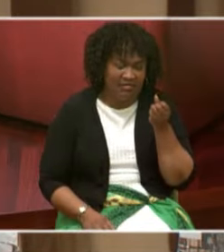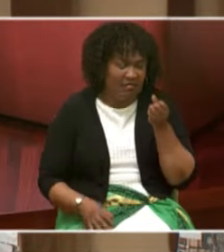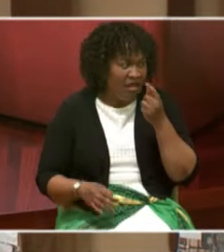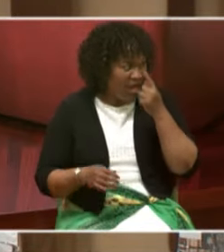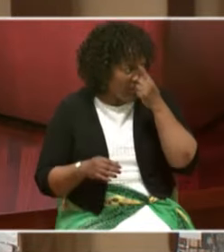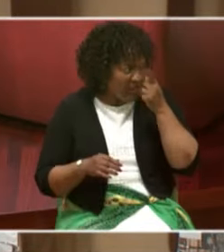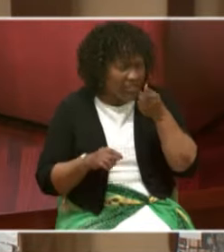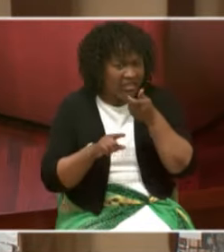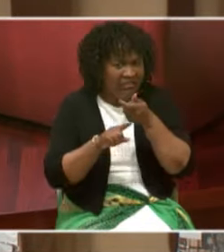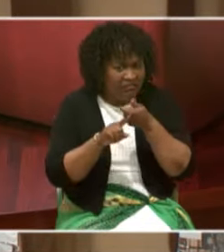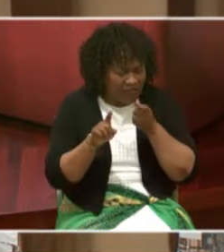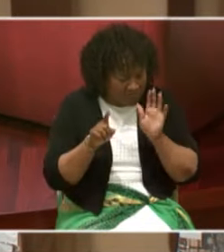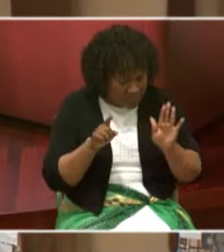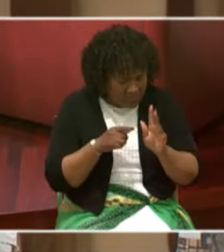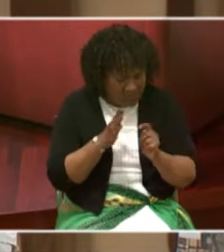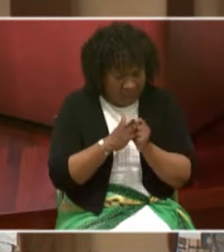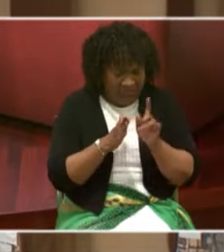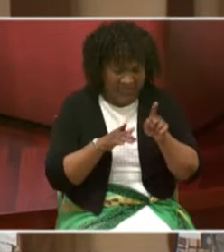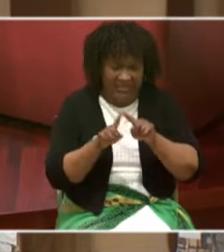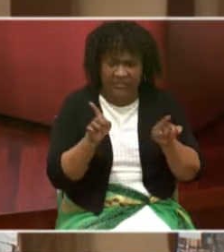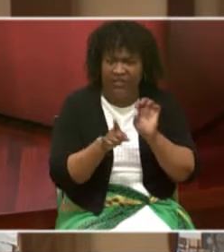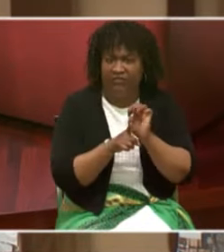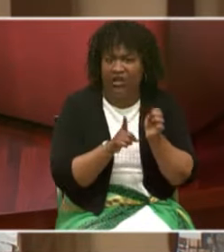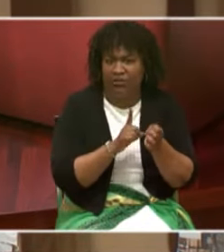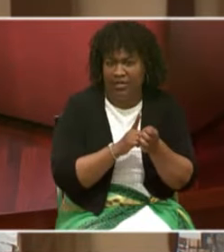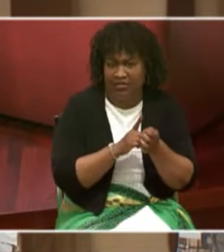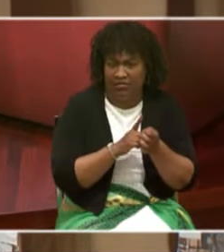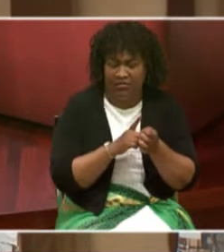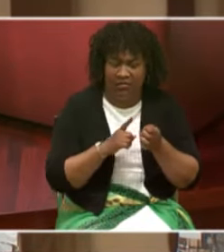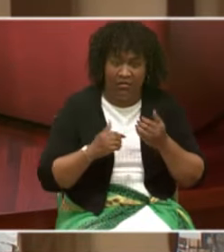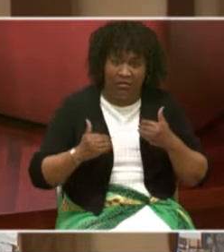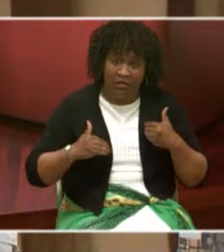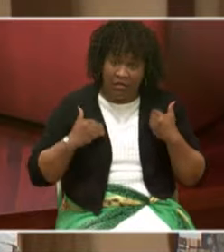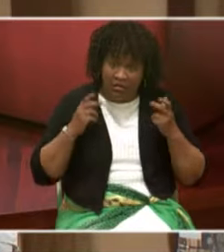And you must respect that and not abuse it. Let me go further.